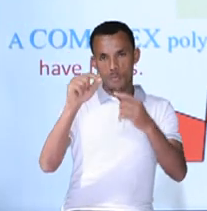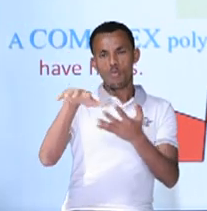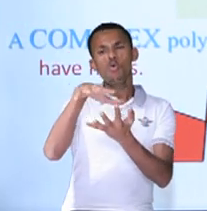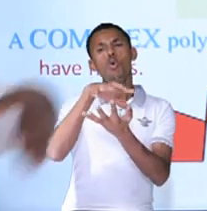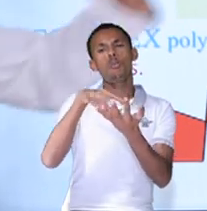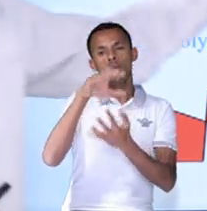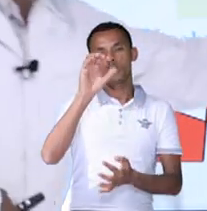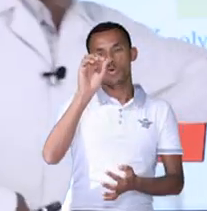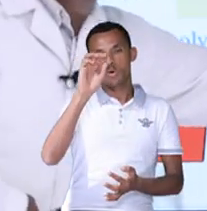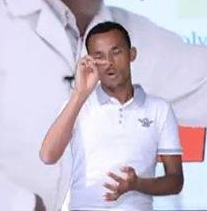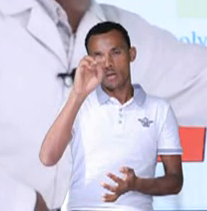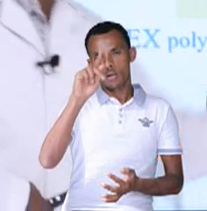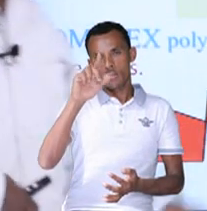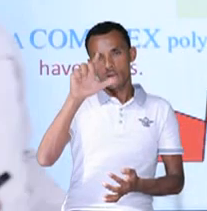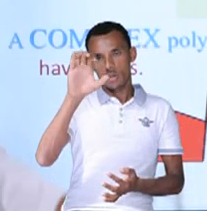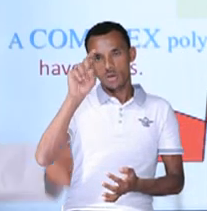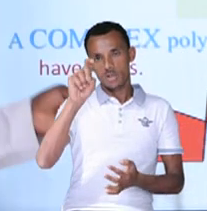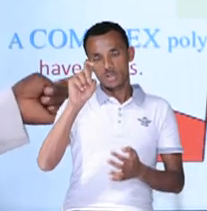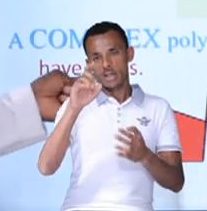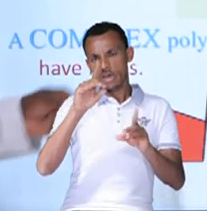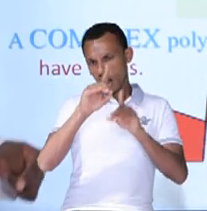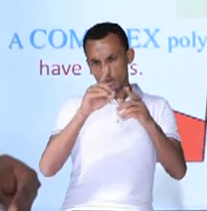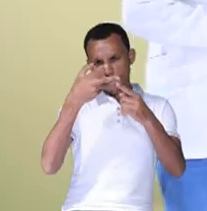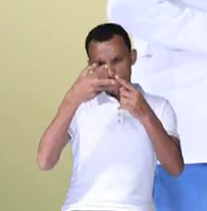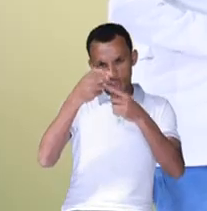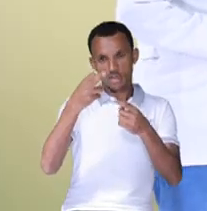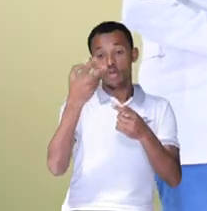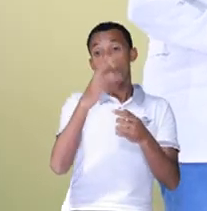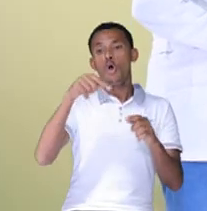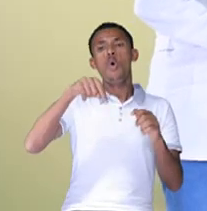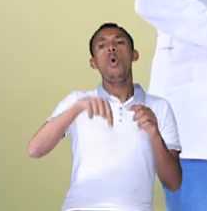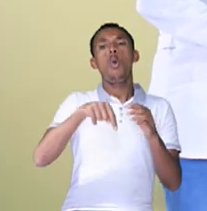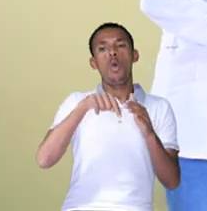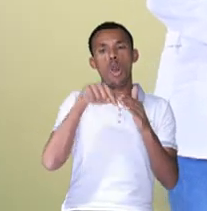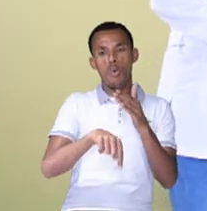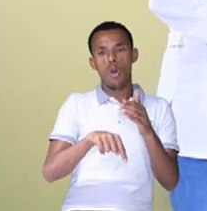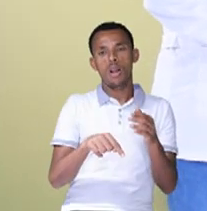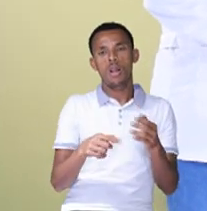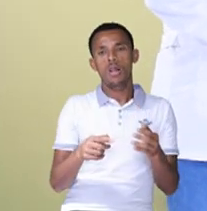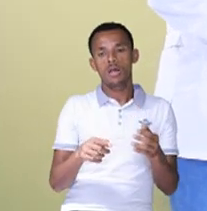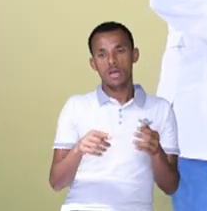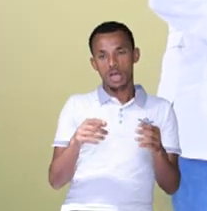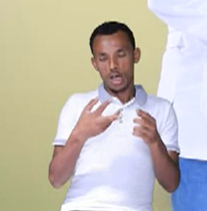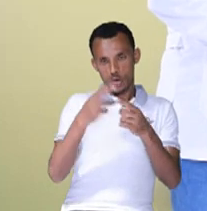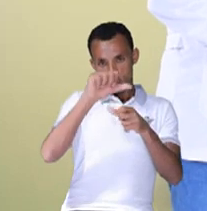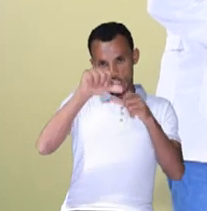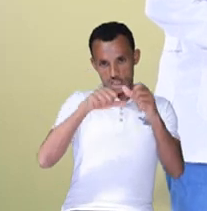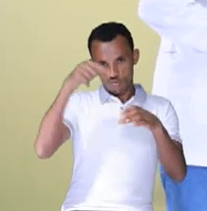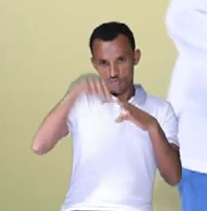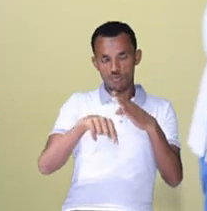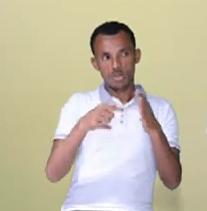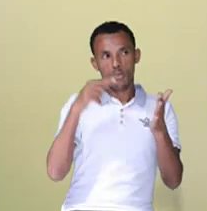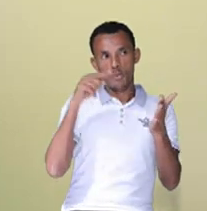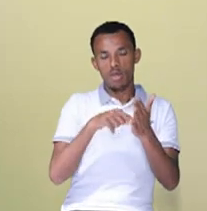polygon, does intersect itself, does the whole, they intersect itself when cross each other, intersect at